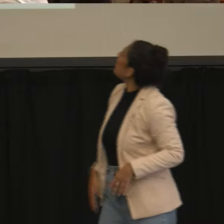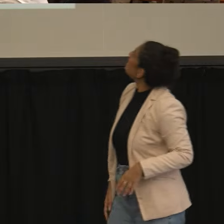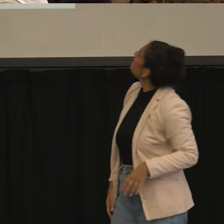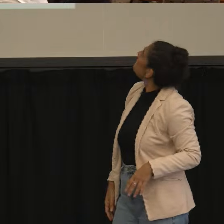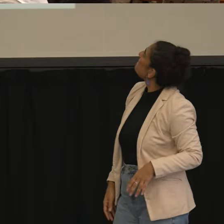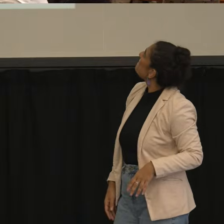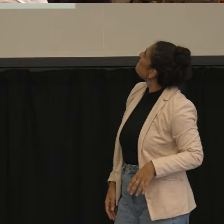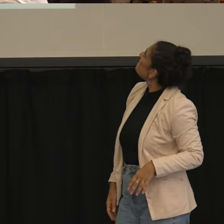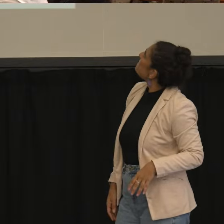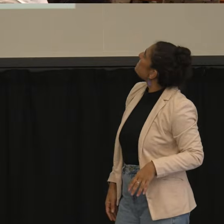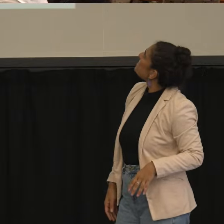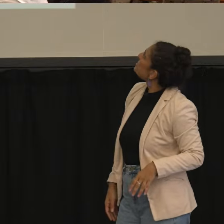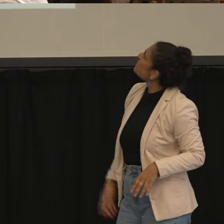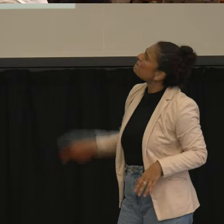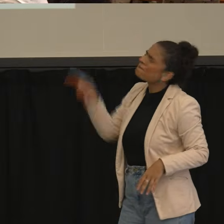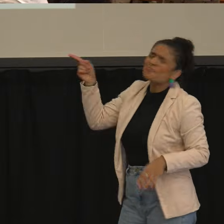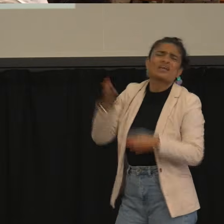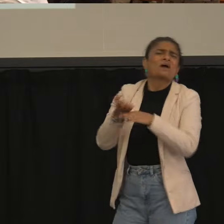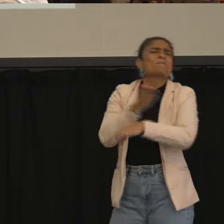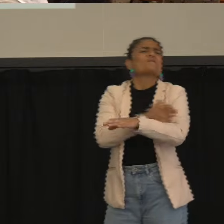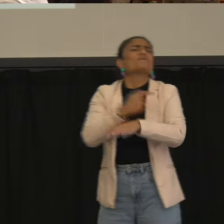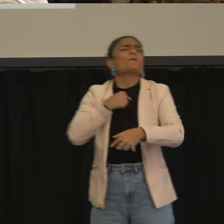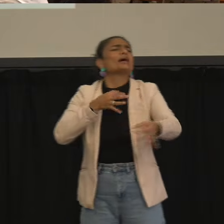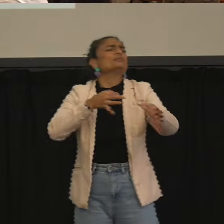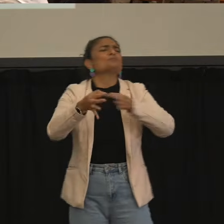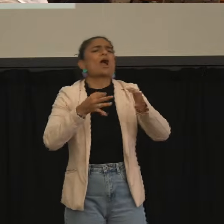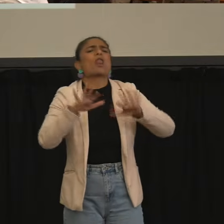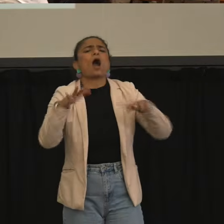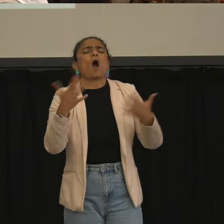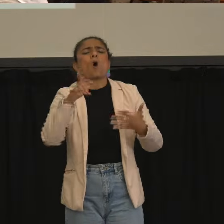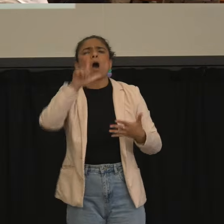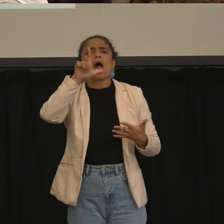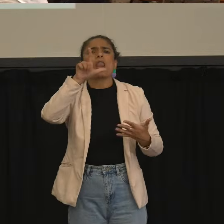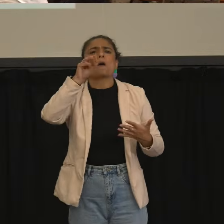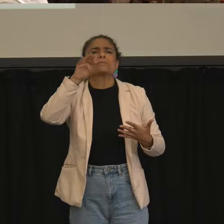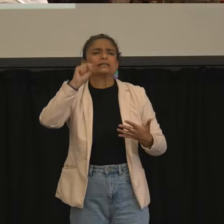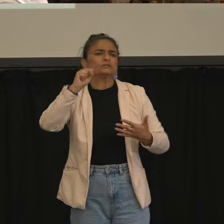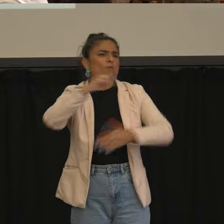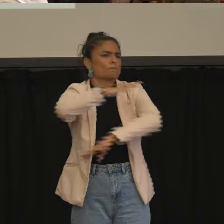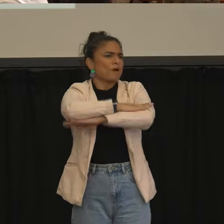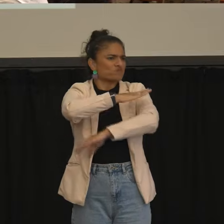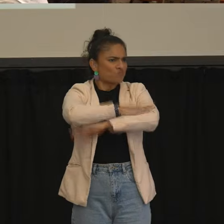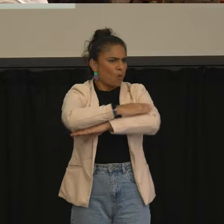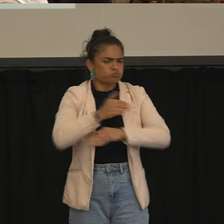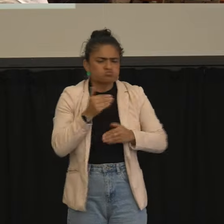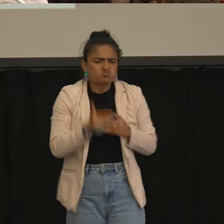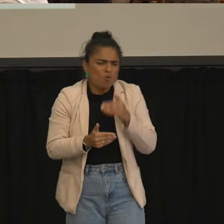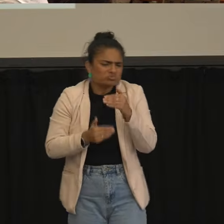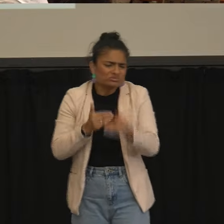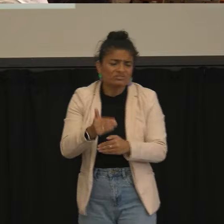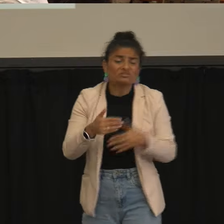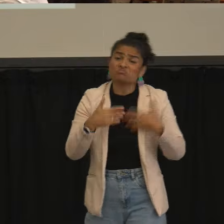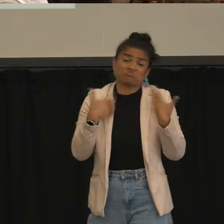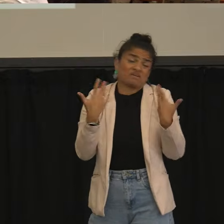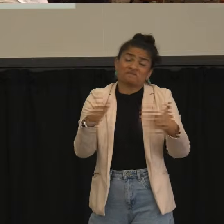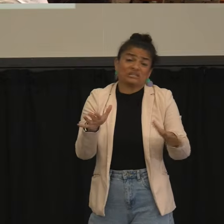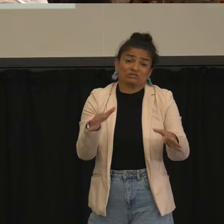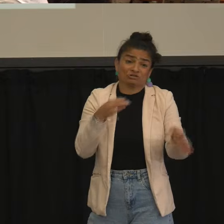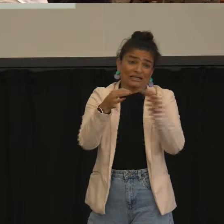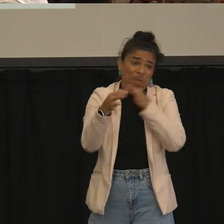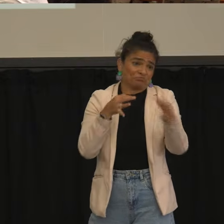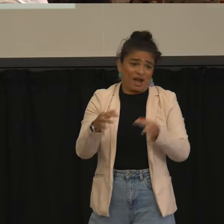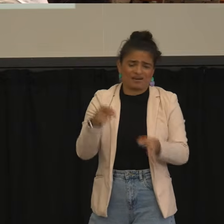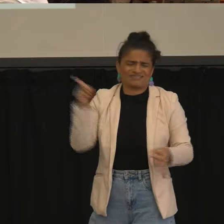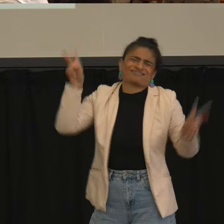and Michelle then assisted with a better layout of how we could upload all the content. So the process of the